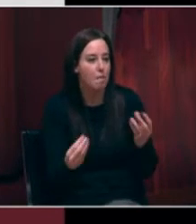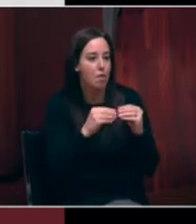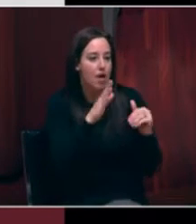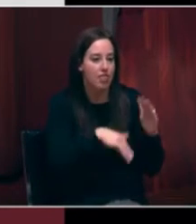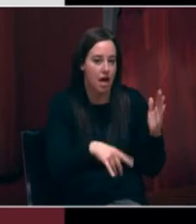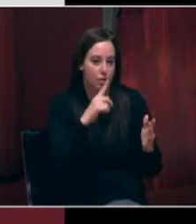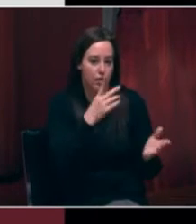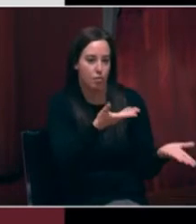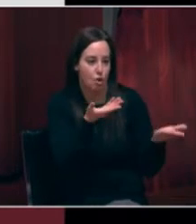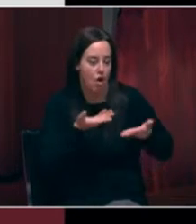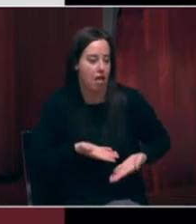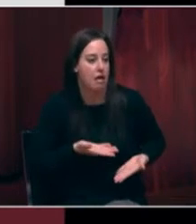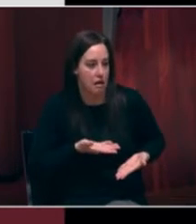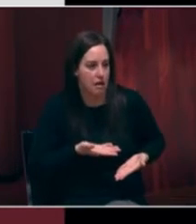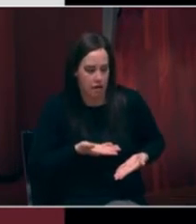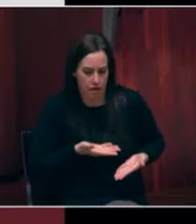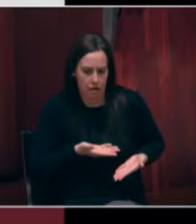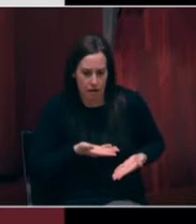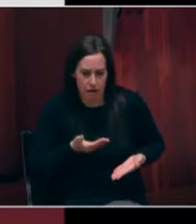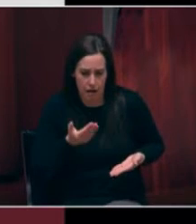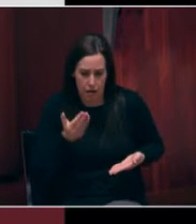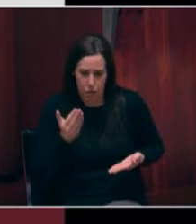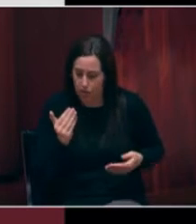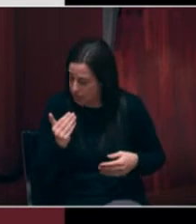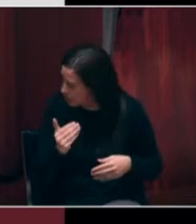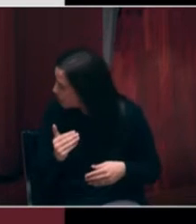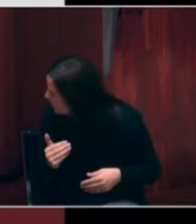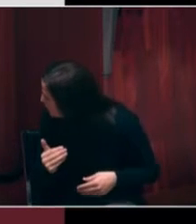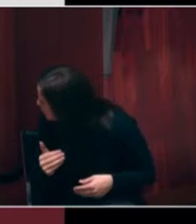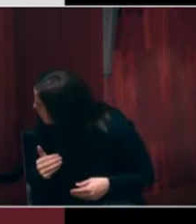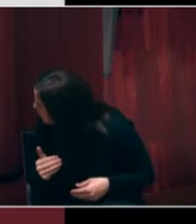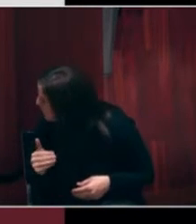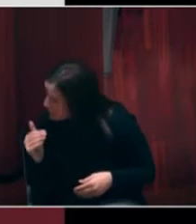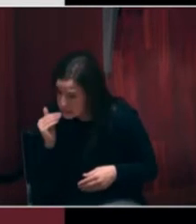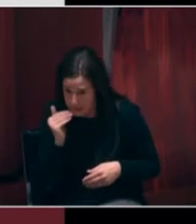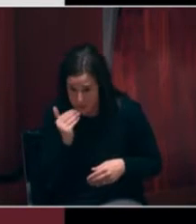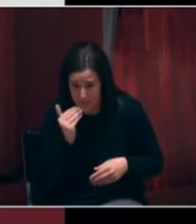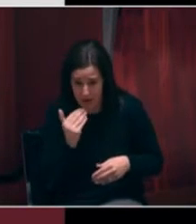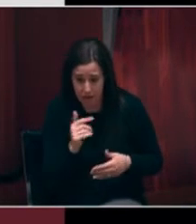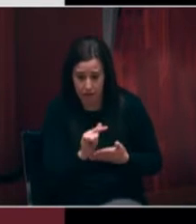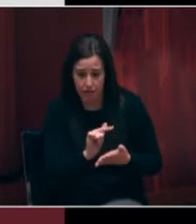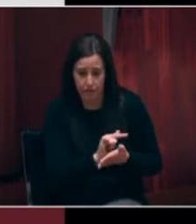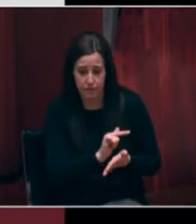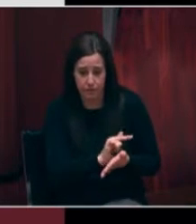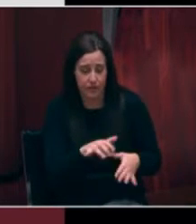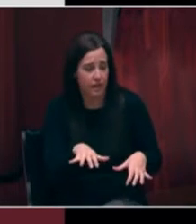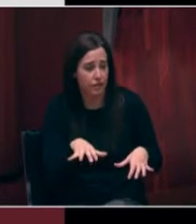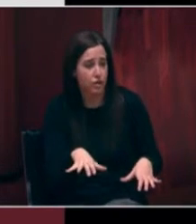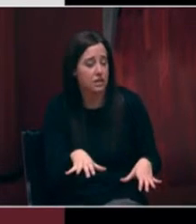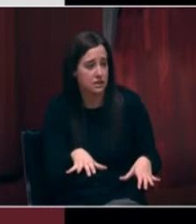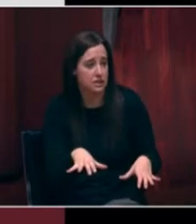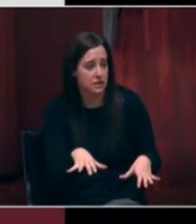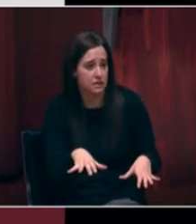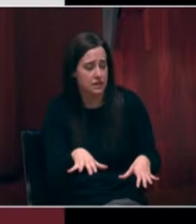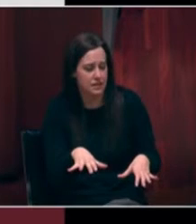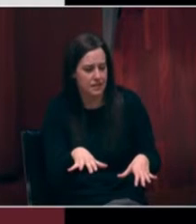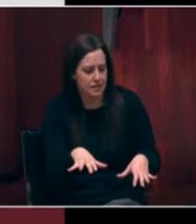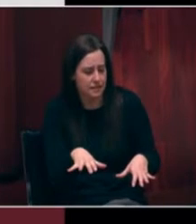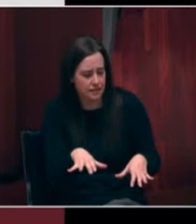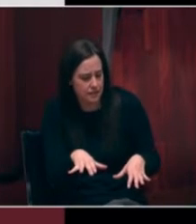main reason is the tobacco industry litigation freeze, which I'll give you a brief update on. But there's also lots of